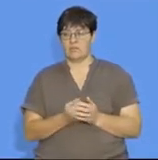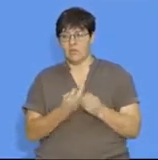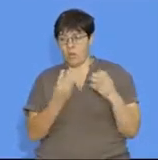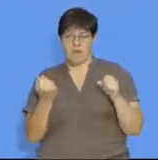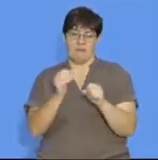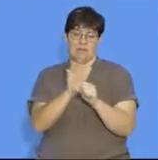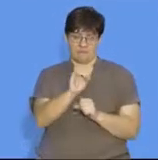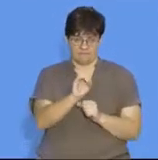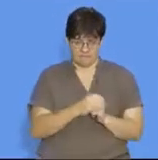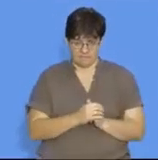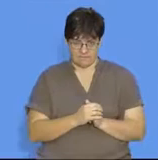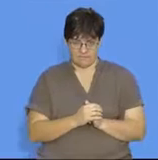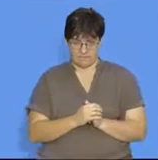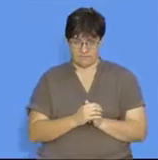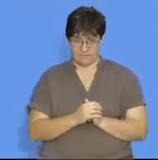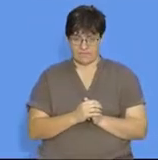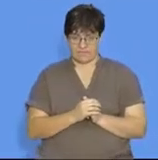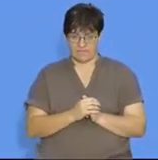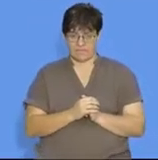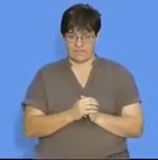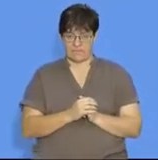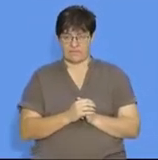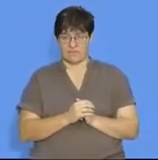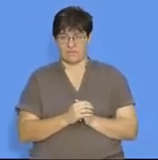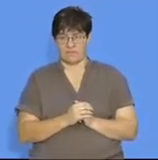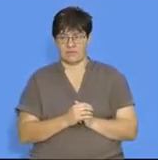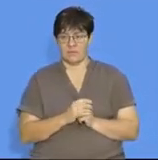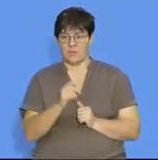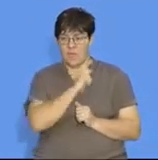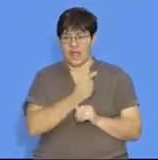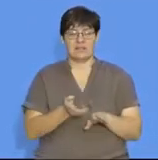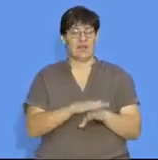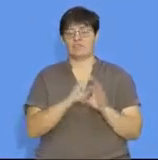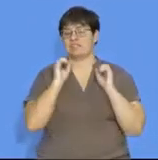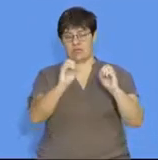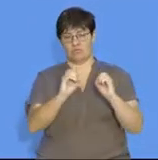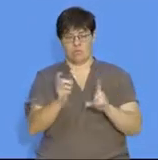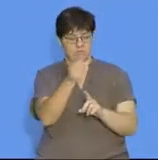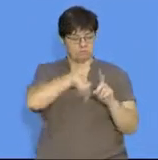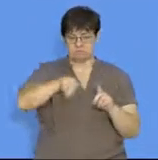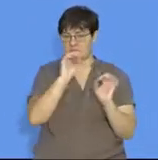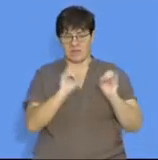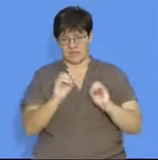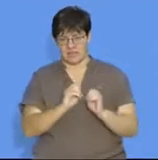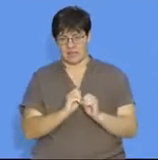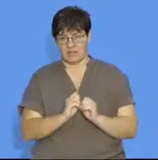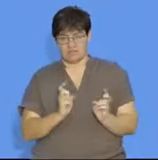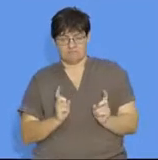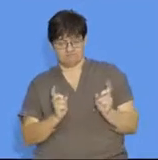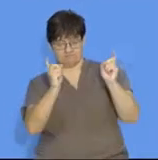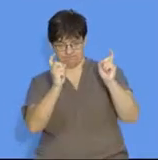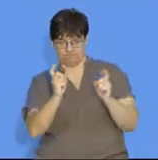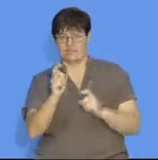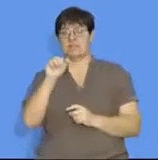are a lot of implications in as far as the open switch. When there is zero current, the voltage across the